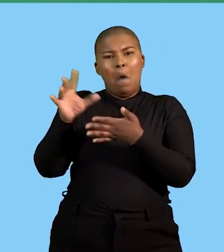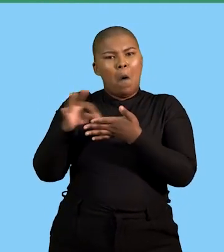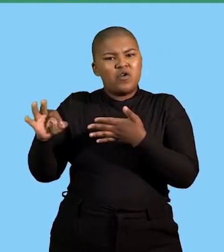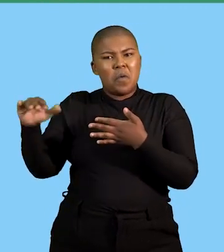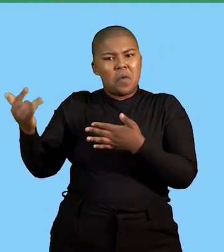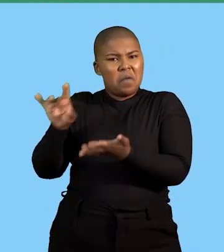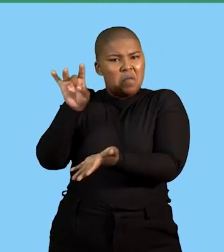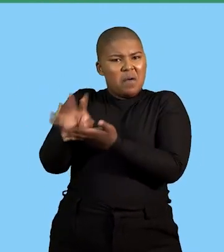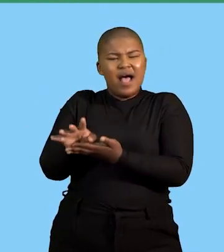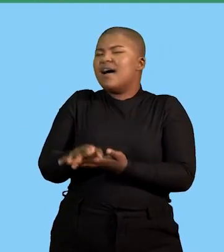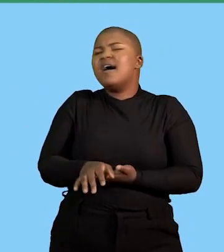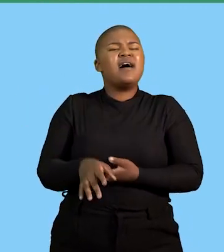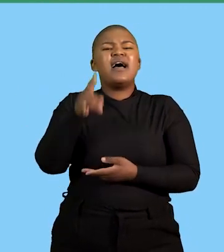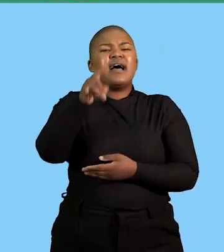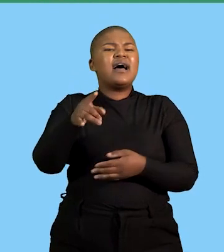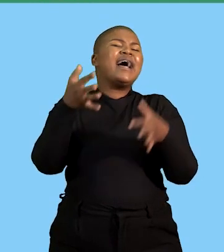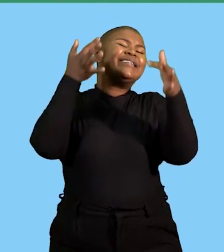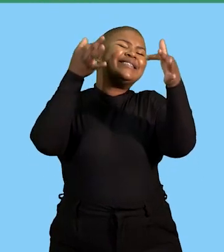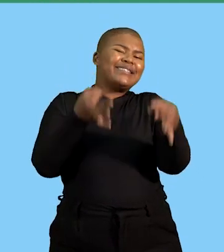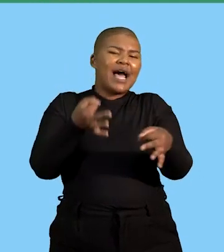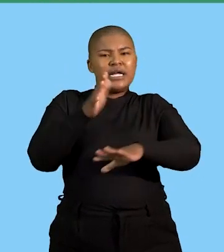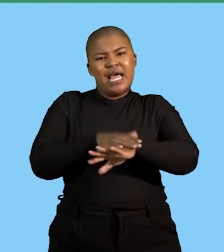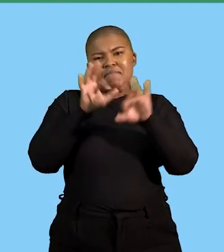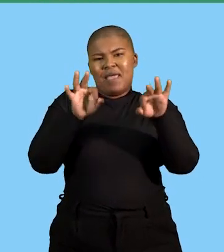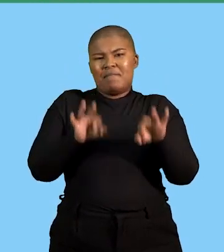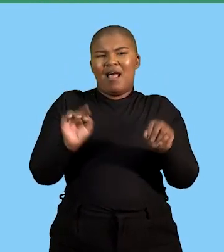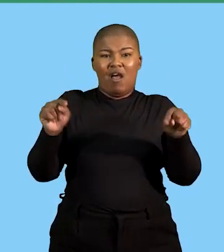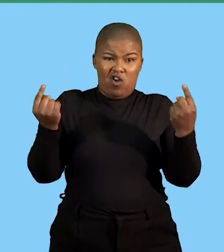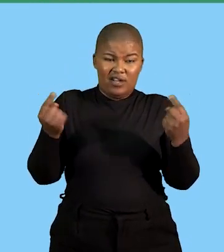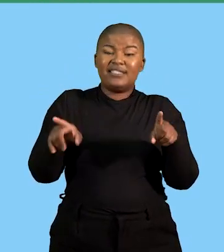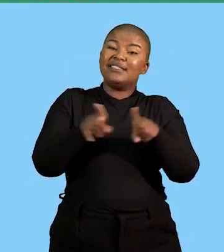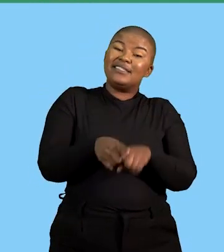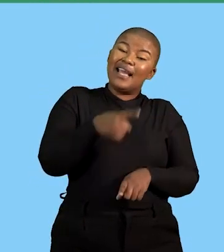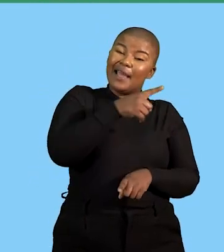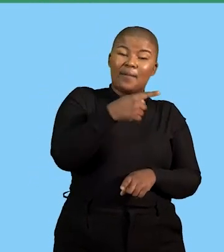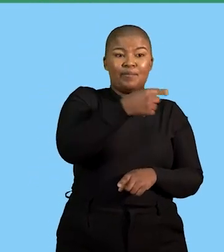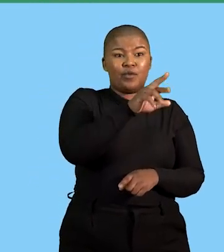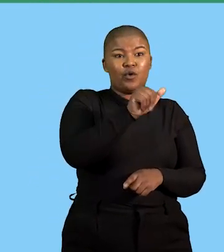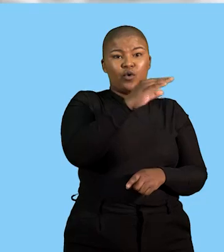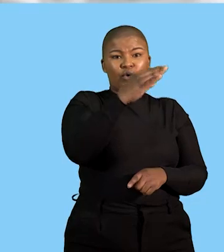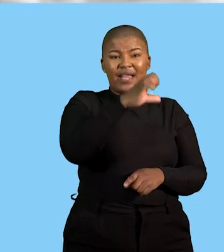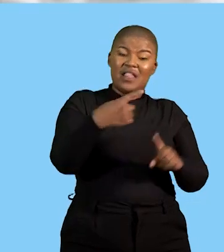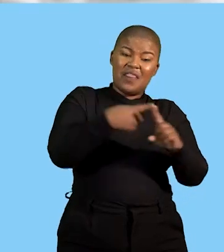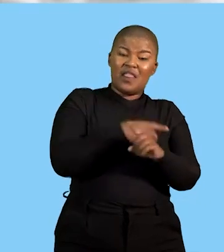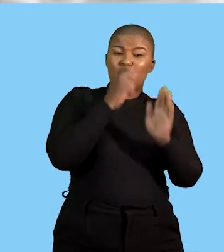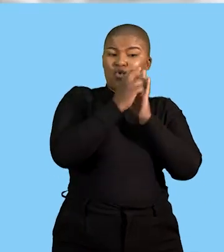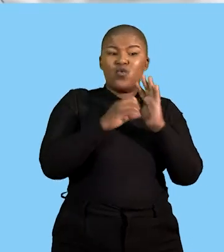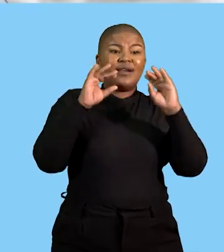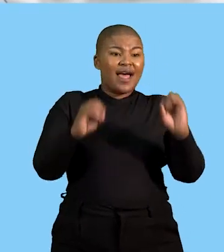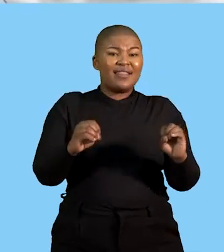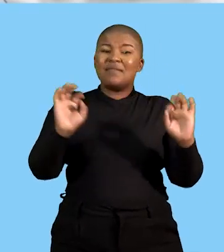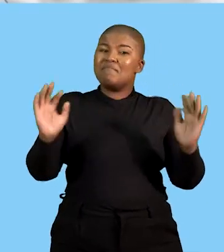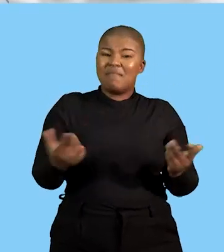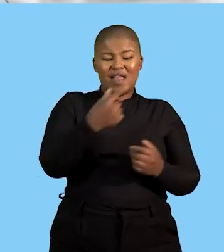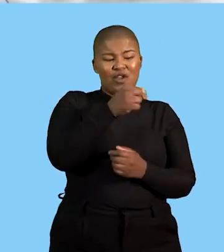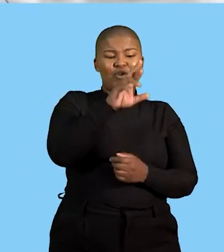this person fails to make decisions on time. And then when you're looking into Grace, Grace as well is not doing any misconduct, but Grace